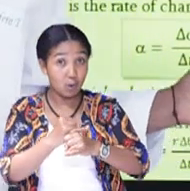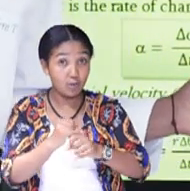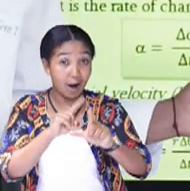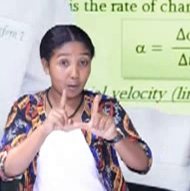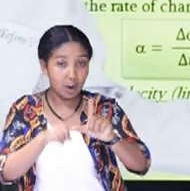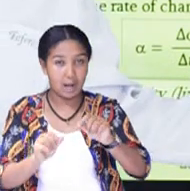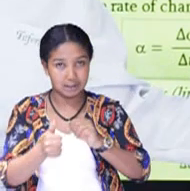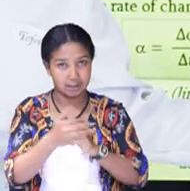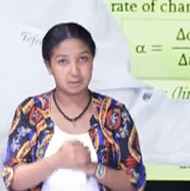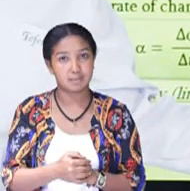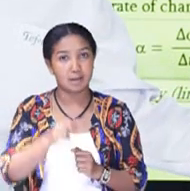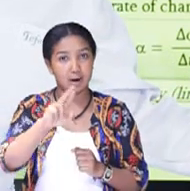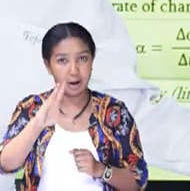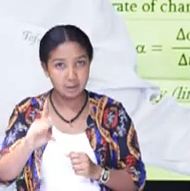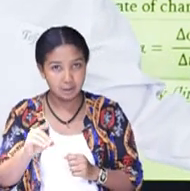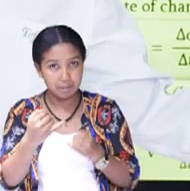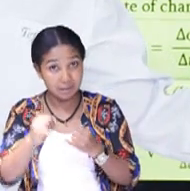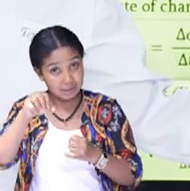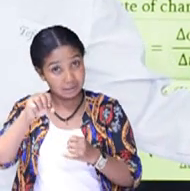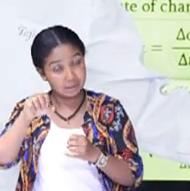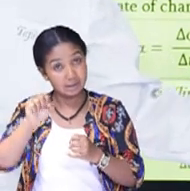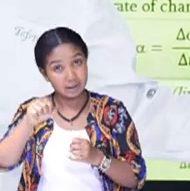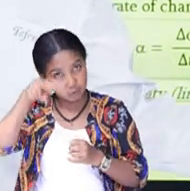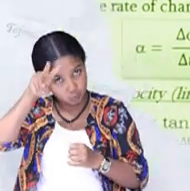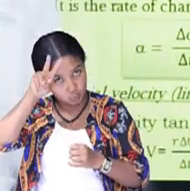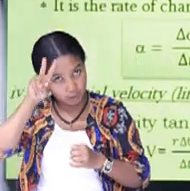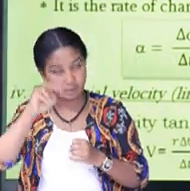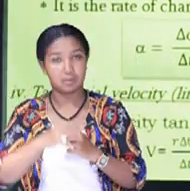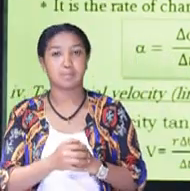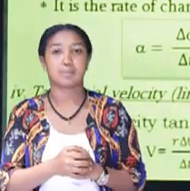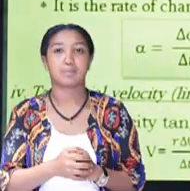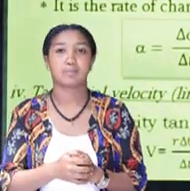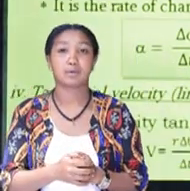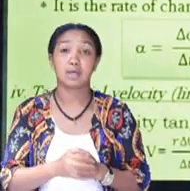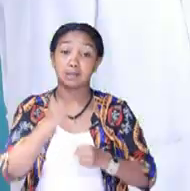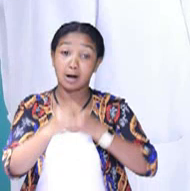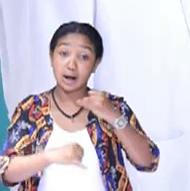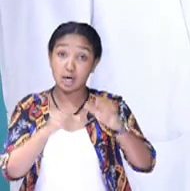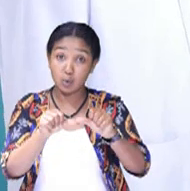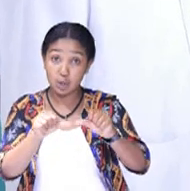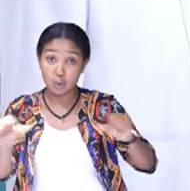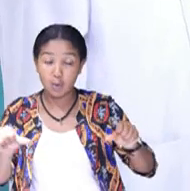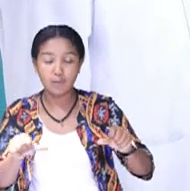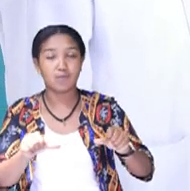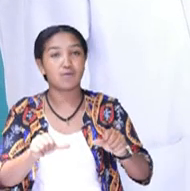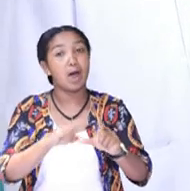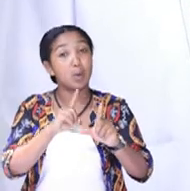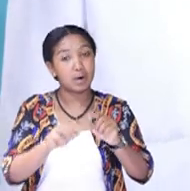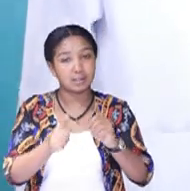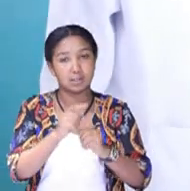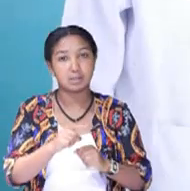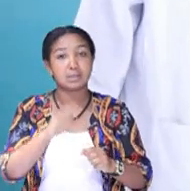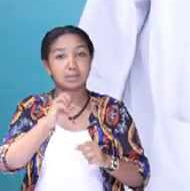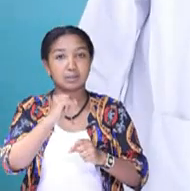angular acceleration. Rad per second squared. Rad per second squared is a SI unit of angular acceleration. The